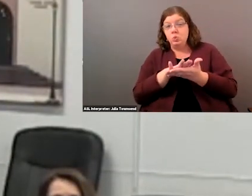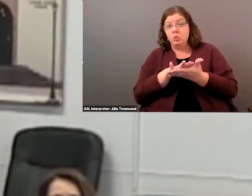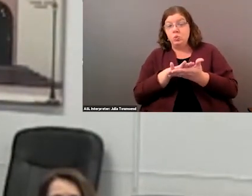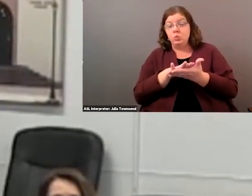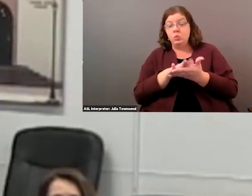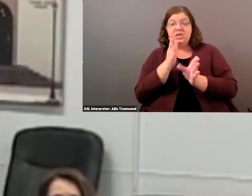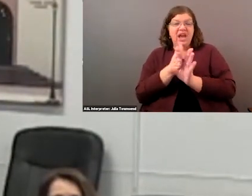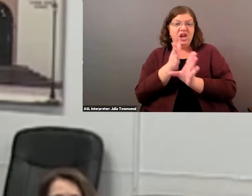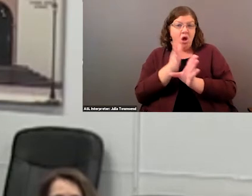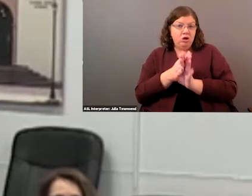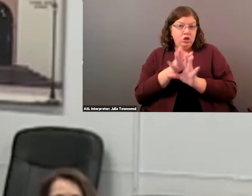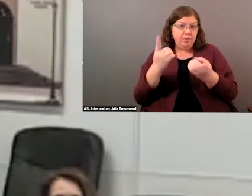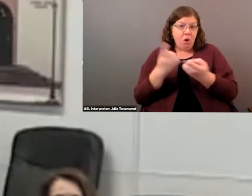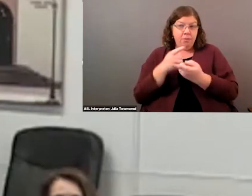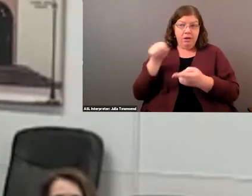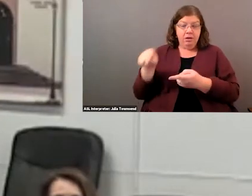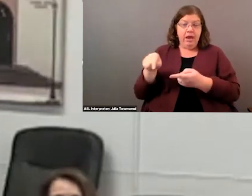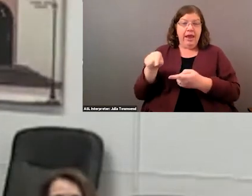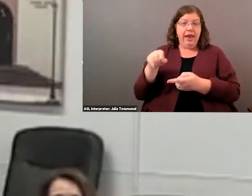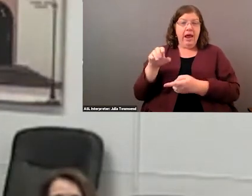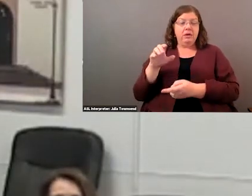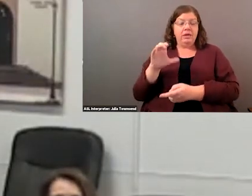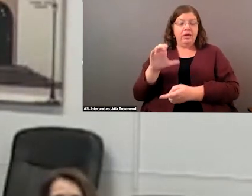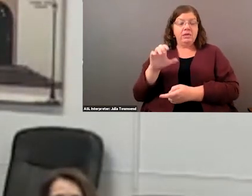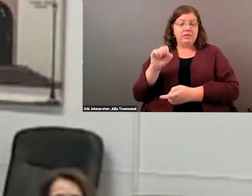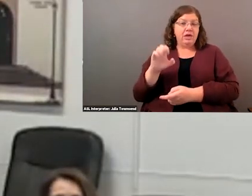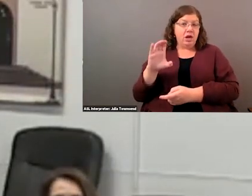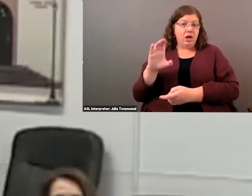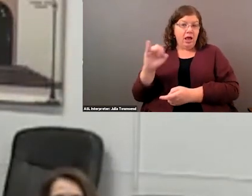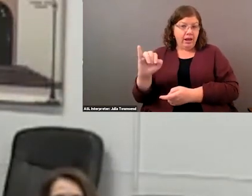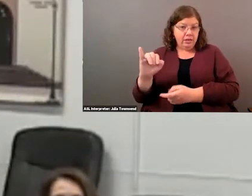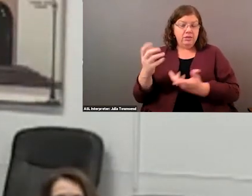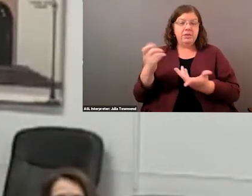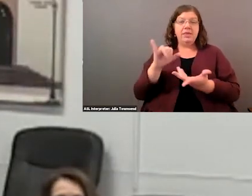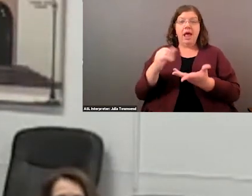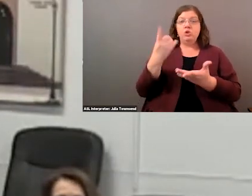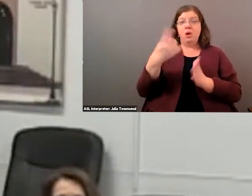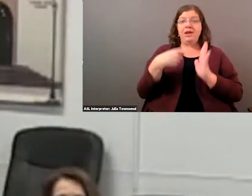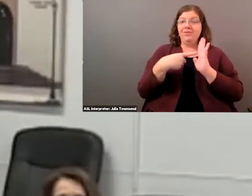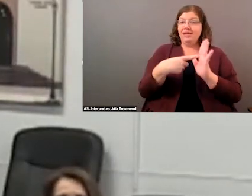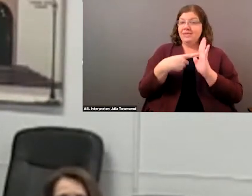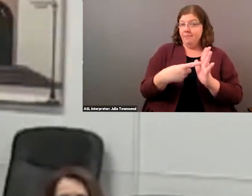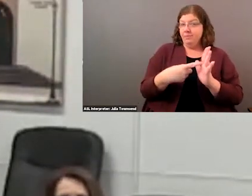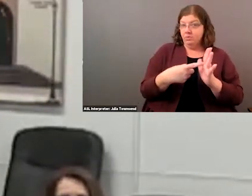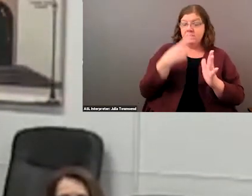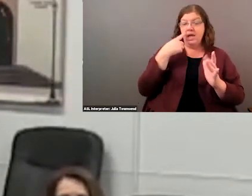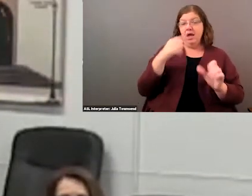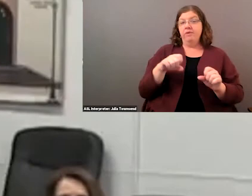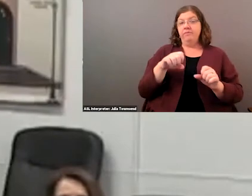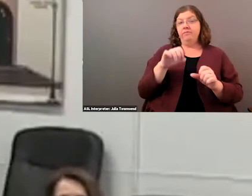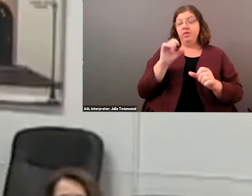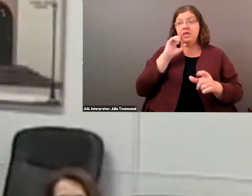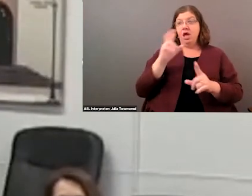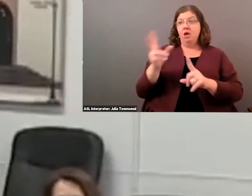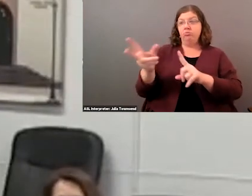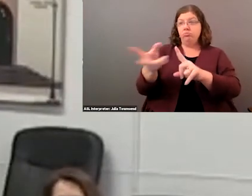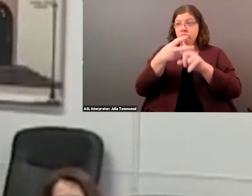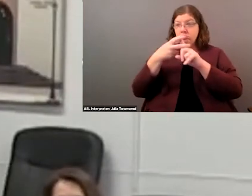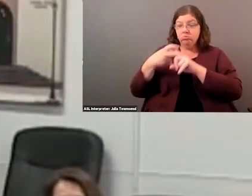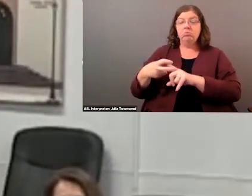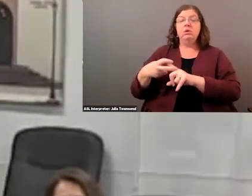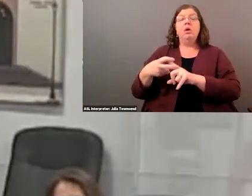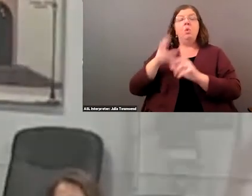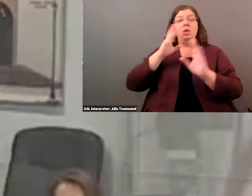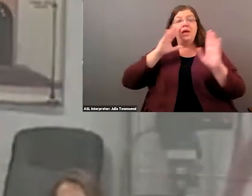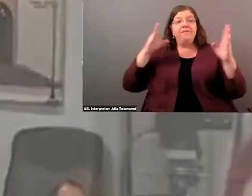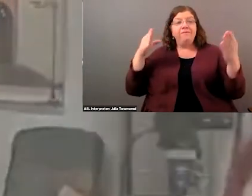the examples of, I think, what you're referring to, which is the recruitment with a focus on getting to a diverse workforce. Yeah, and I appreciate that, and